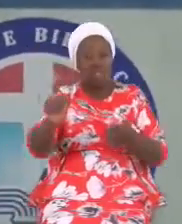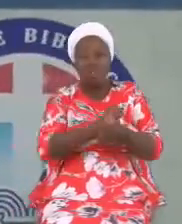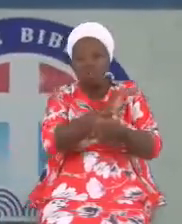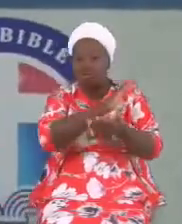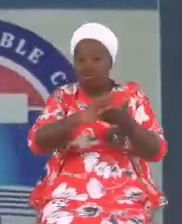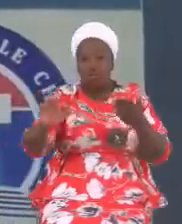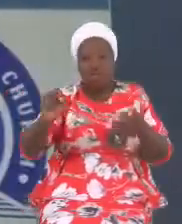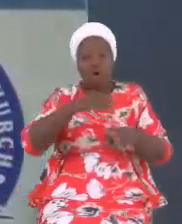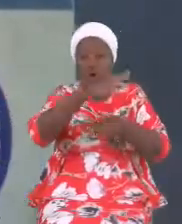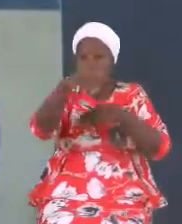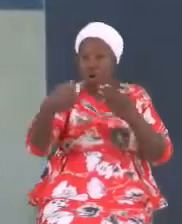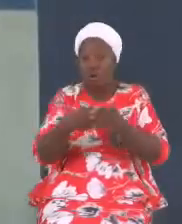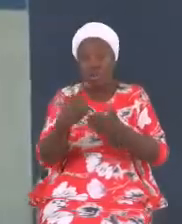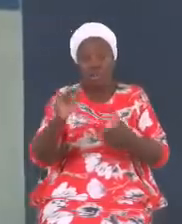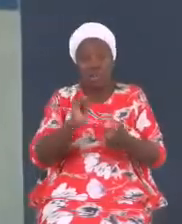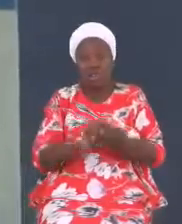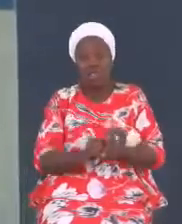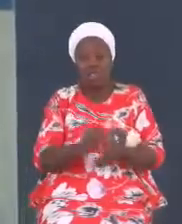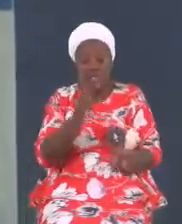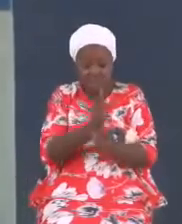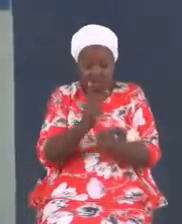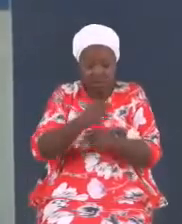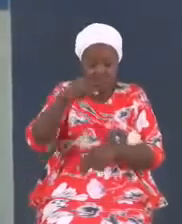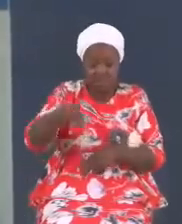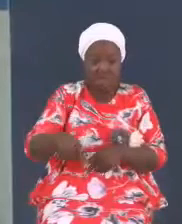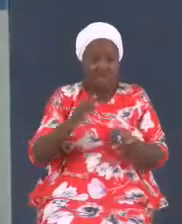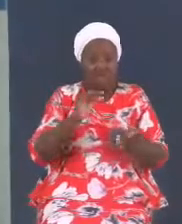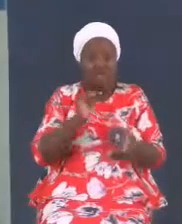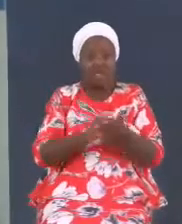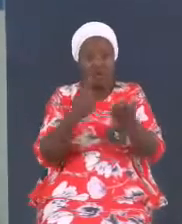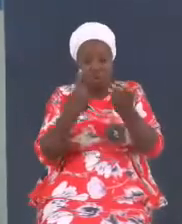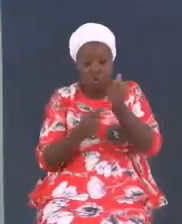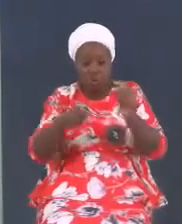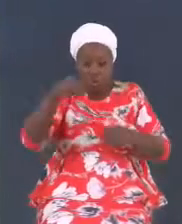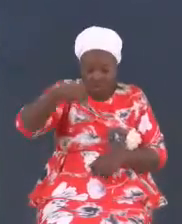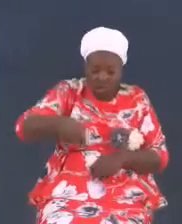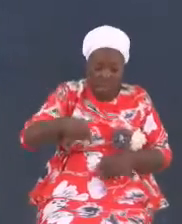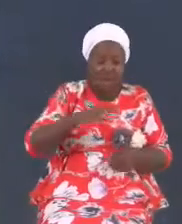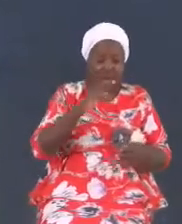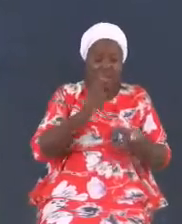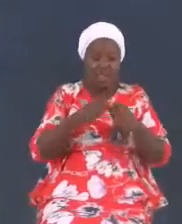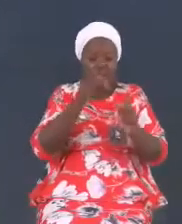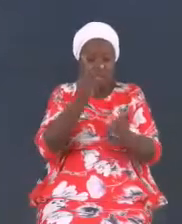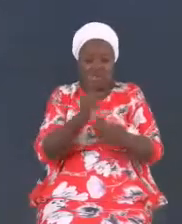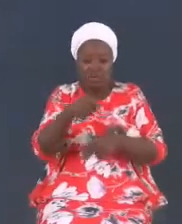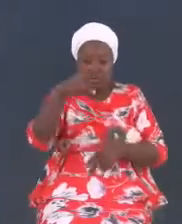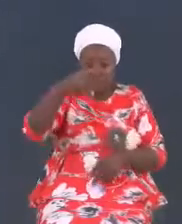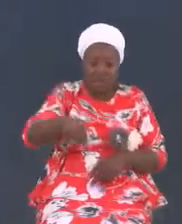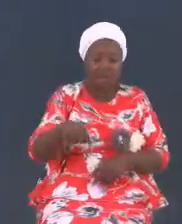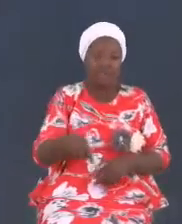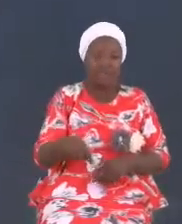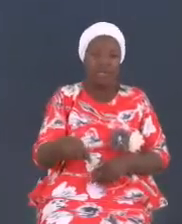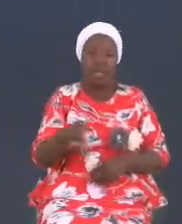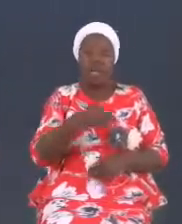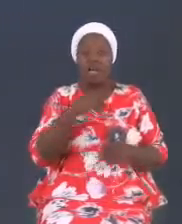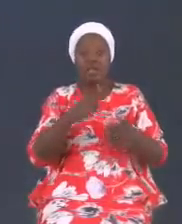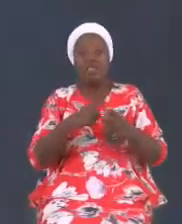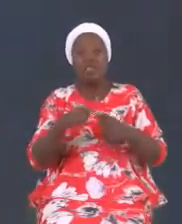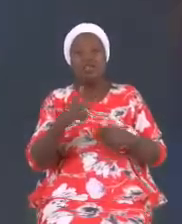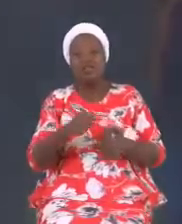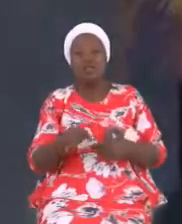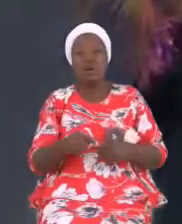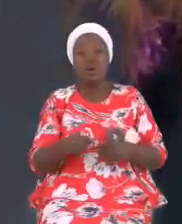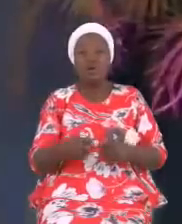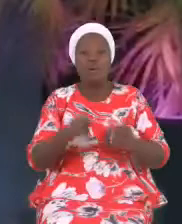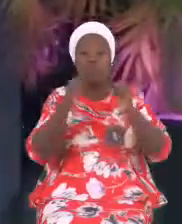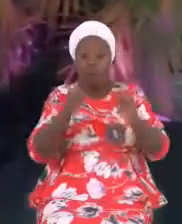that pinned you down, hooked you down, kept you down. And you were powerless.